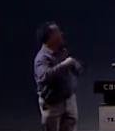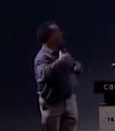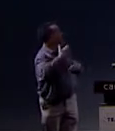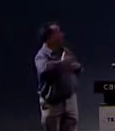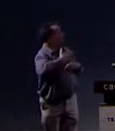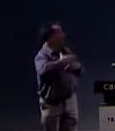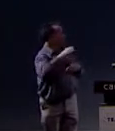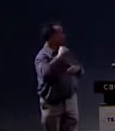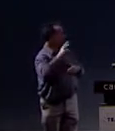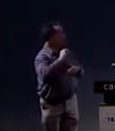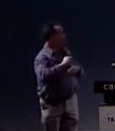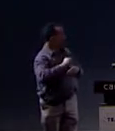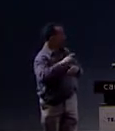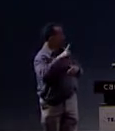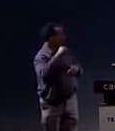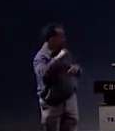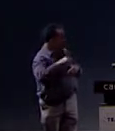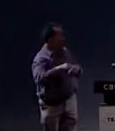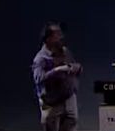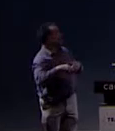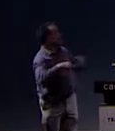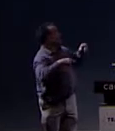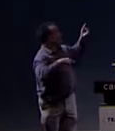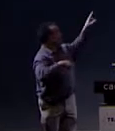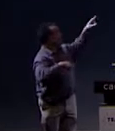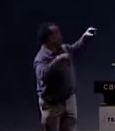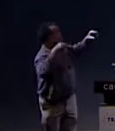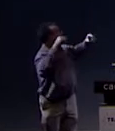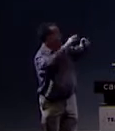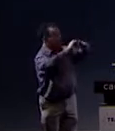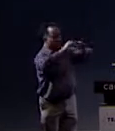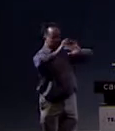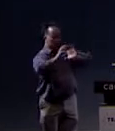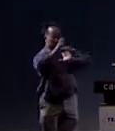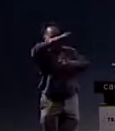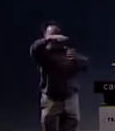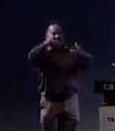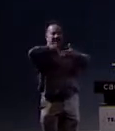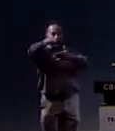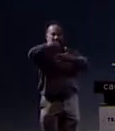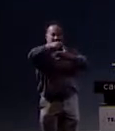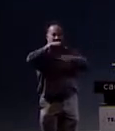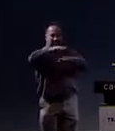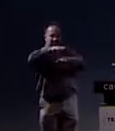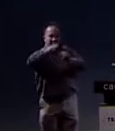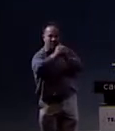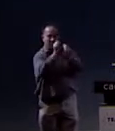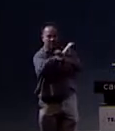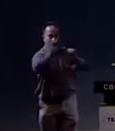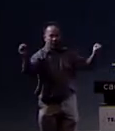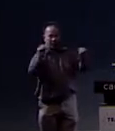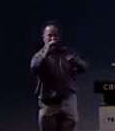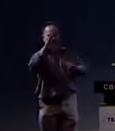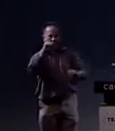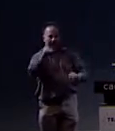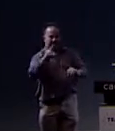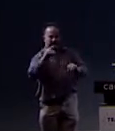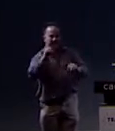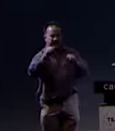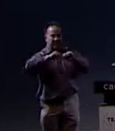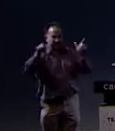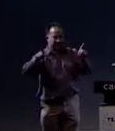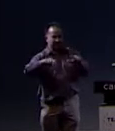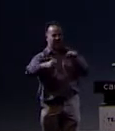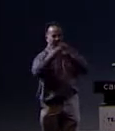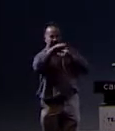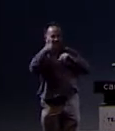is a little camera that points outside a plexiglass turret that's mounted to the outside of the plane with an LCD screen facing the other way so that when I